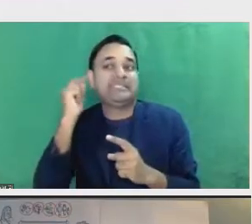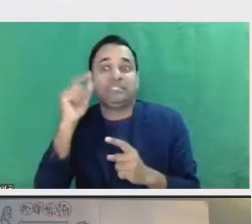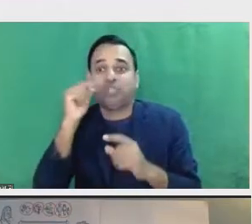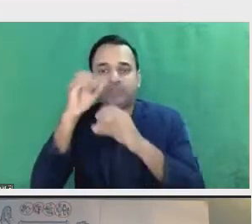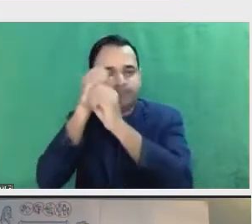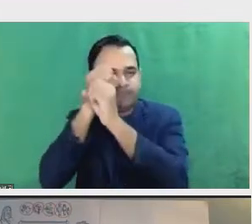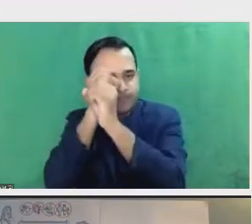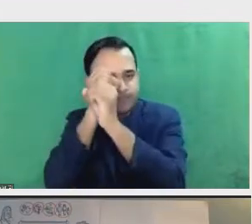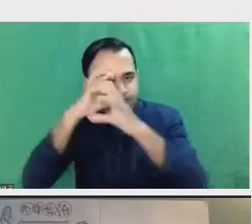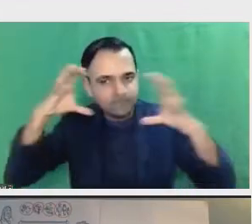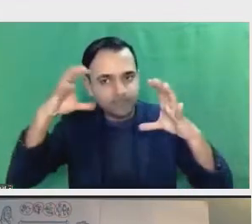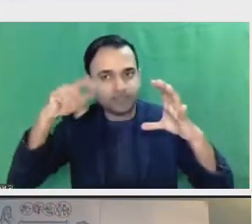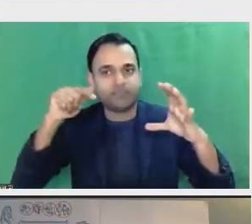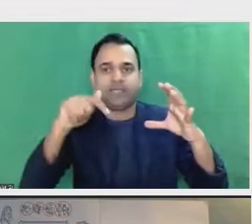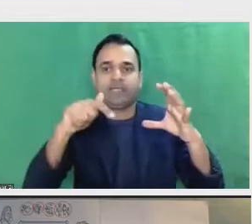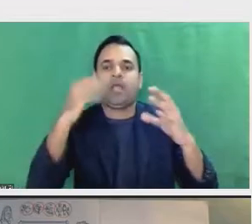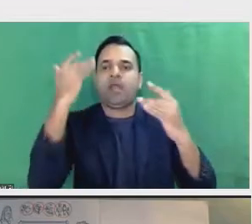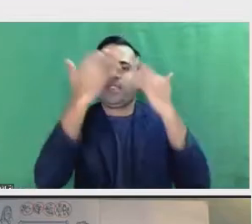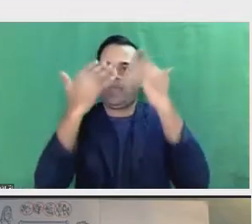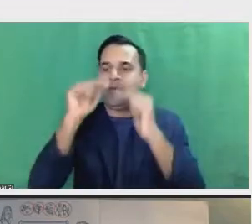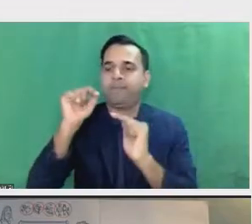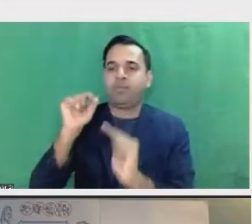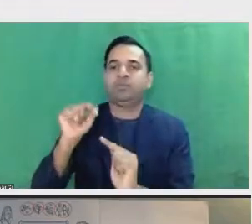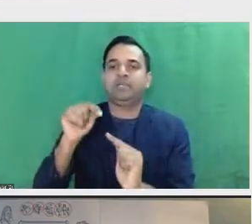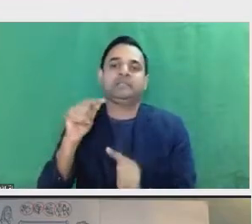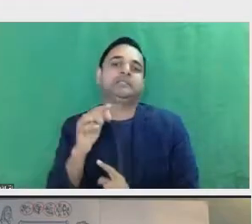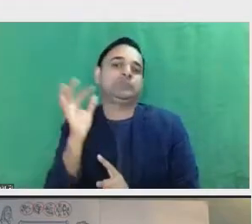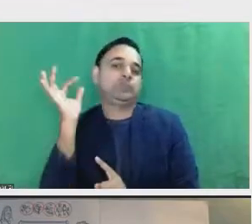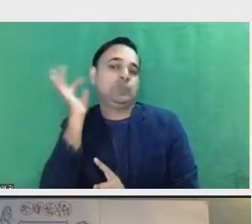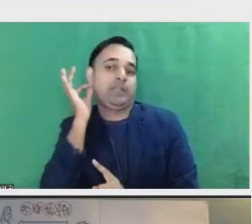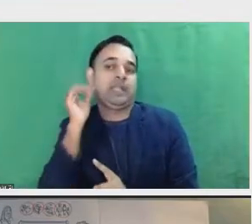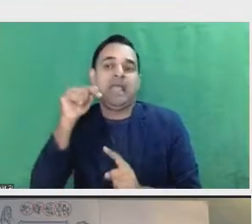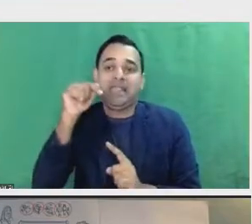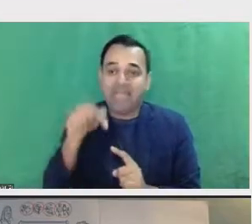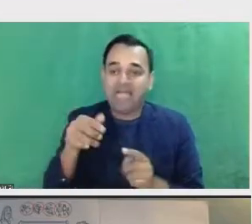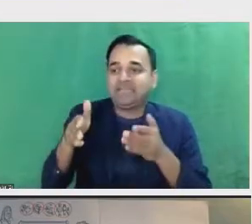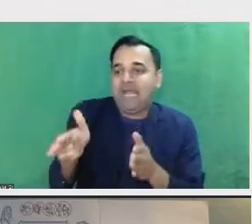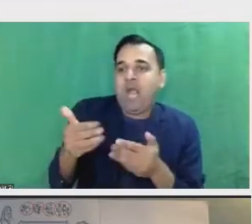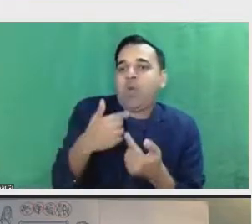are facing and to be able to design solutions that